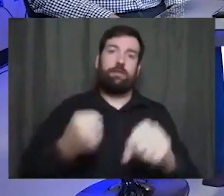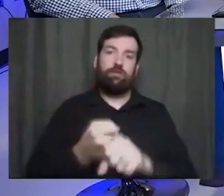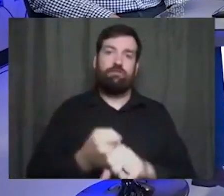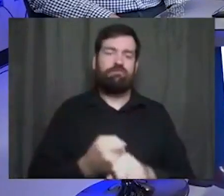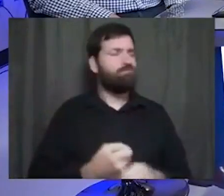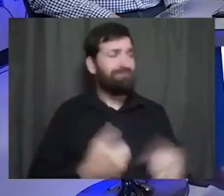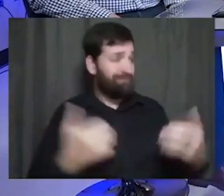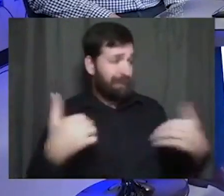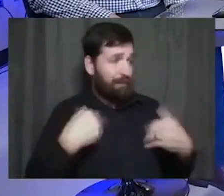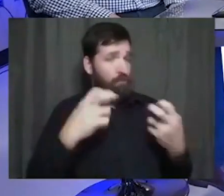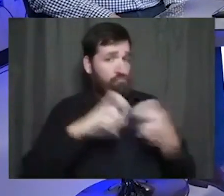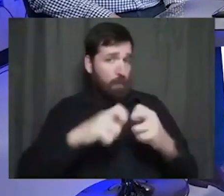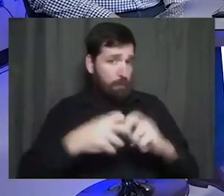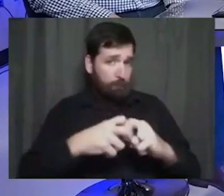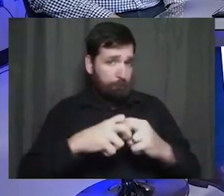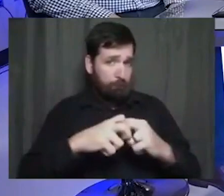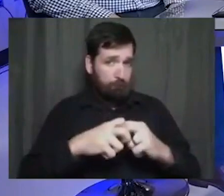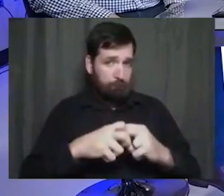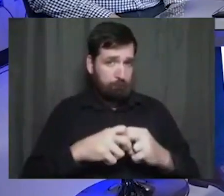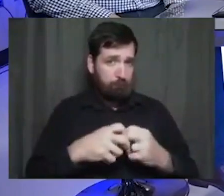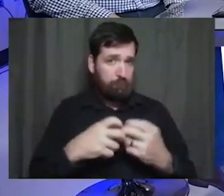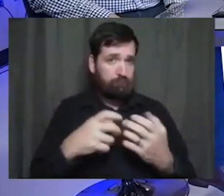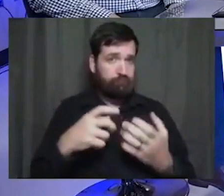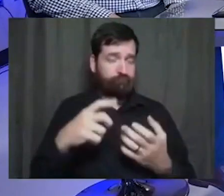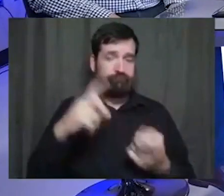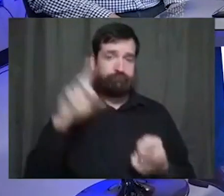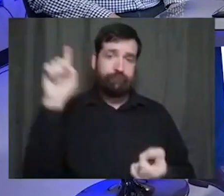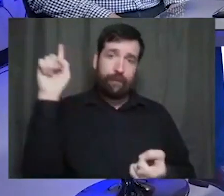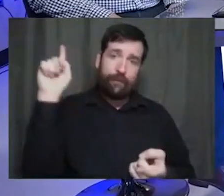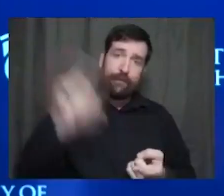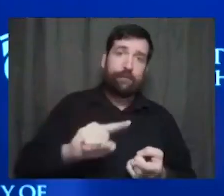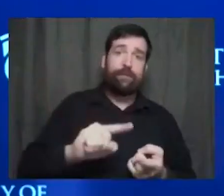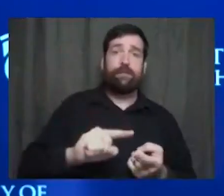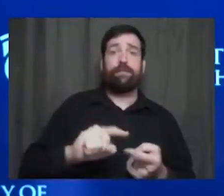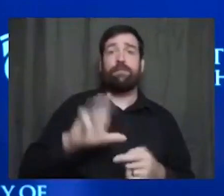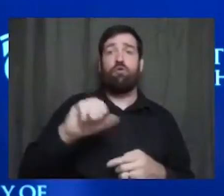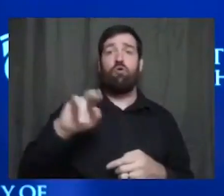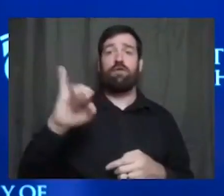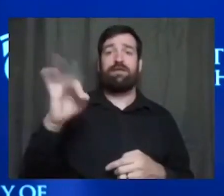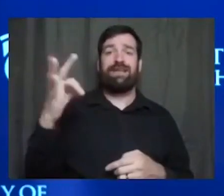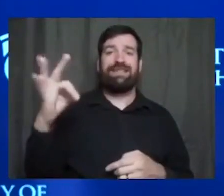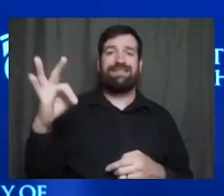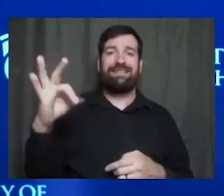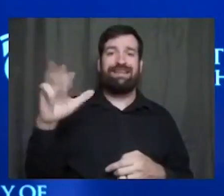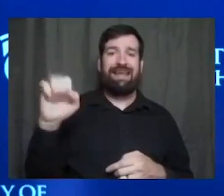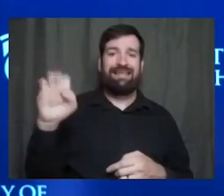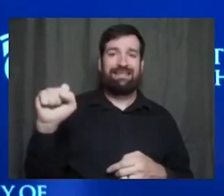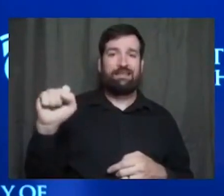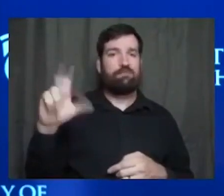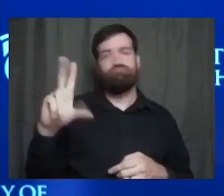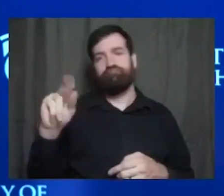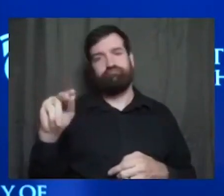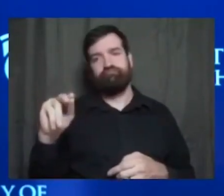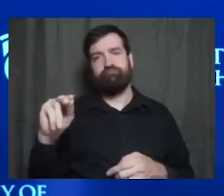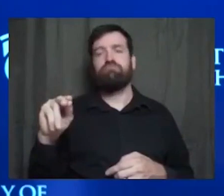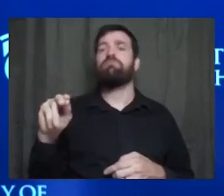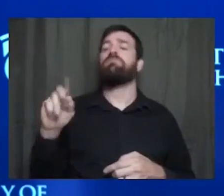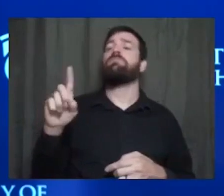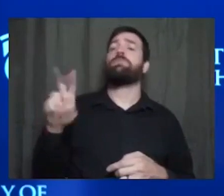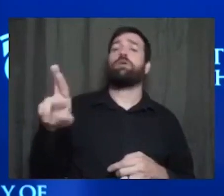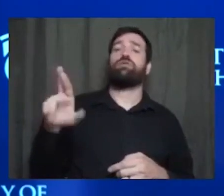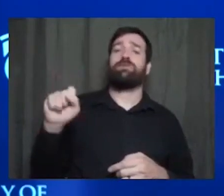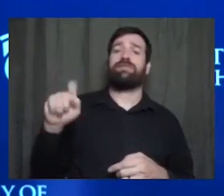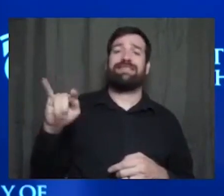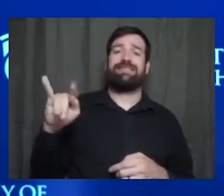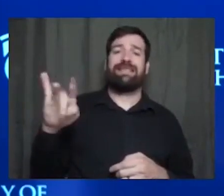with, going or scaling back the COVID-19 cases, because as we said, and Dr. Stites has said, really, I